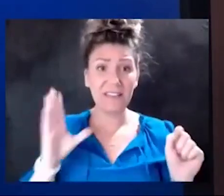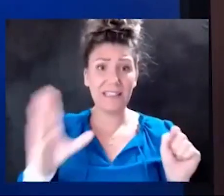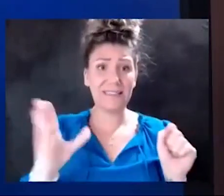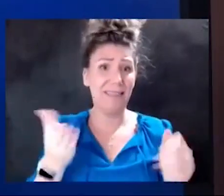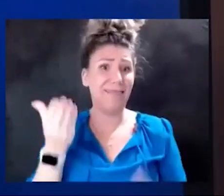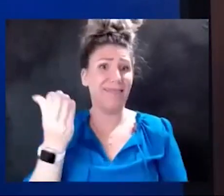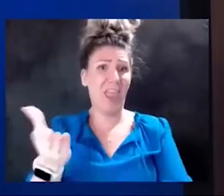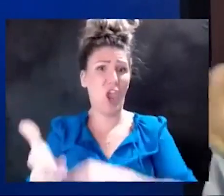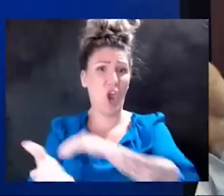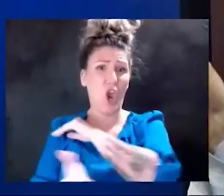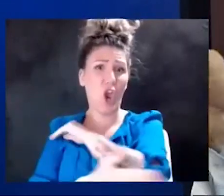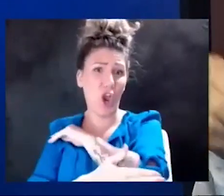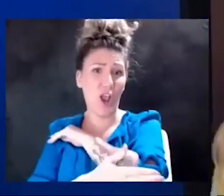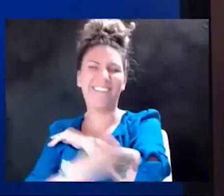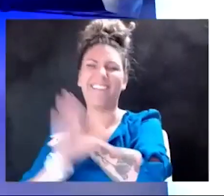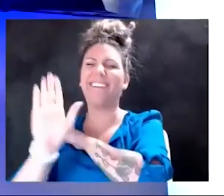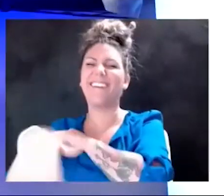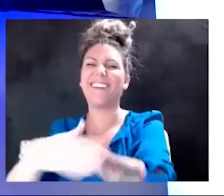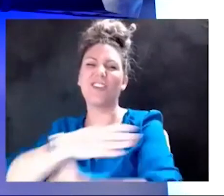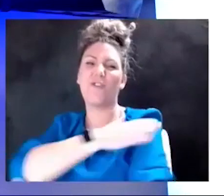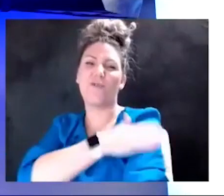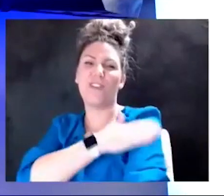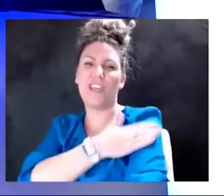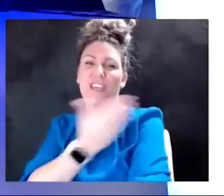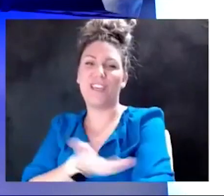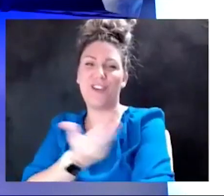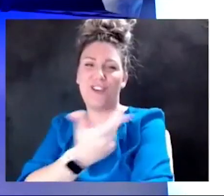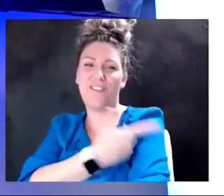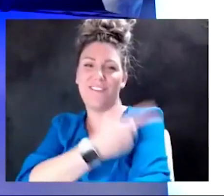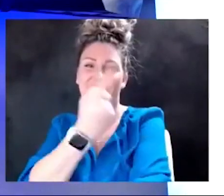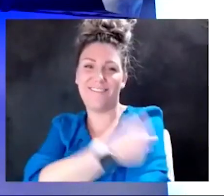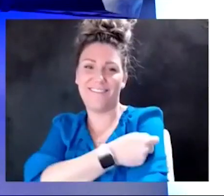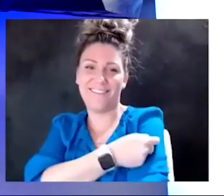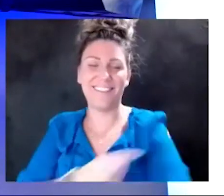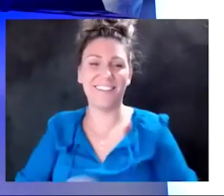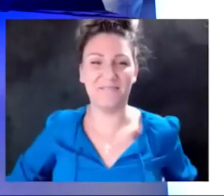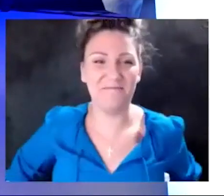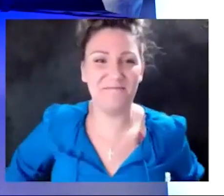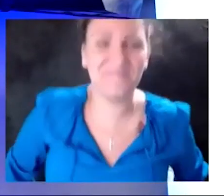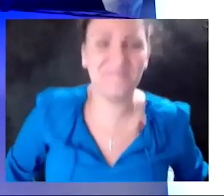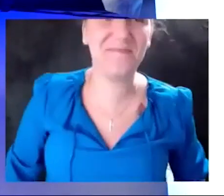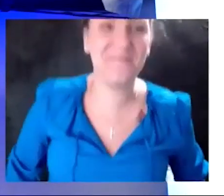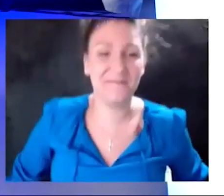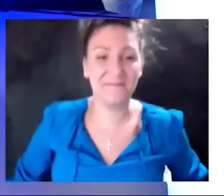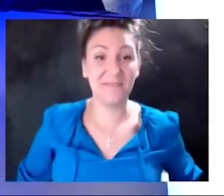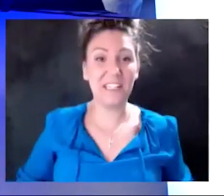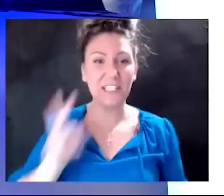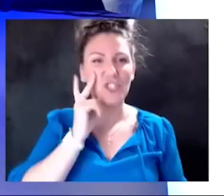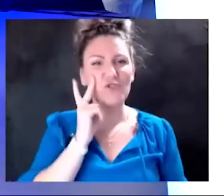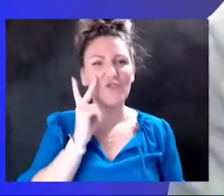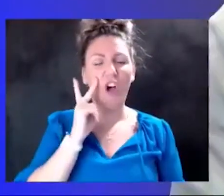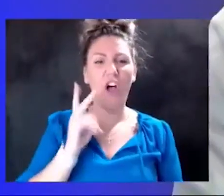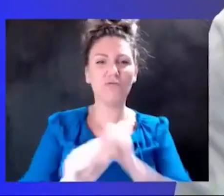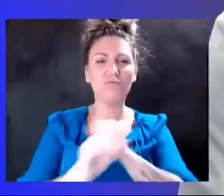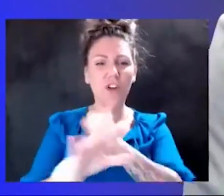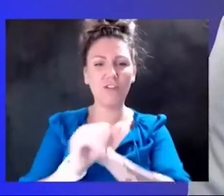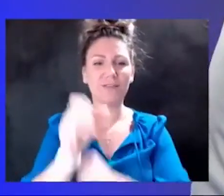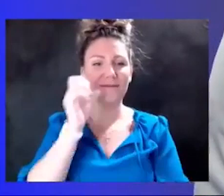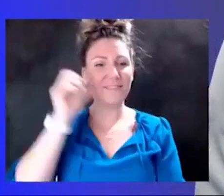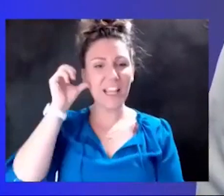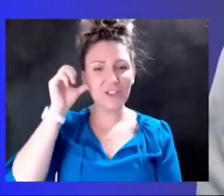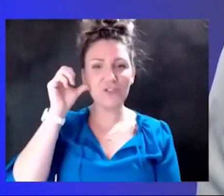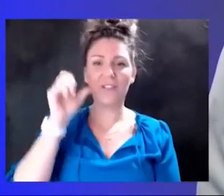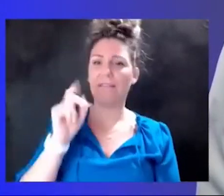case, at your upper arm. Yeah, and I think I saw an article yesterday in the Kansas City Star where they